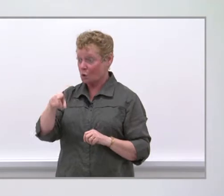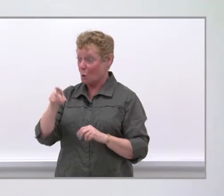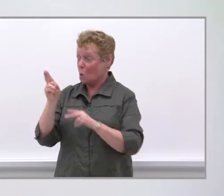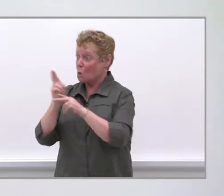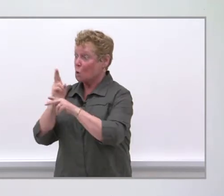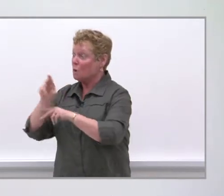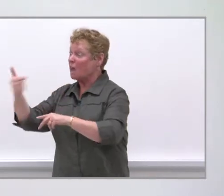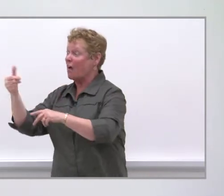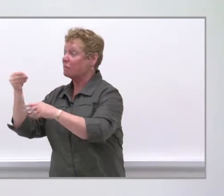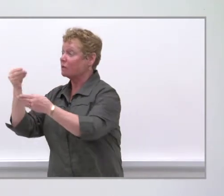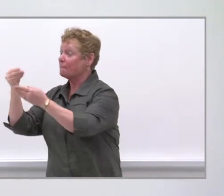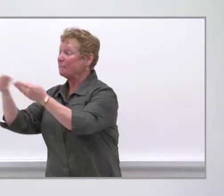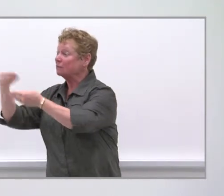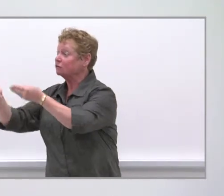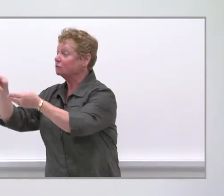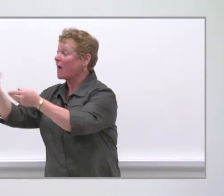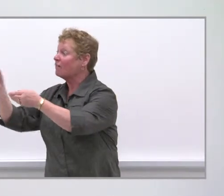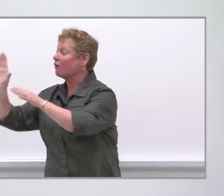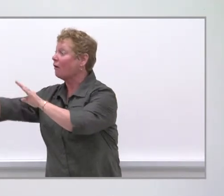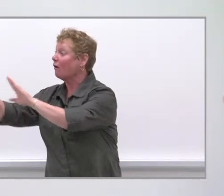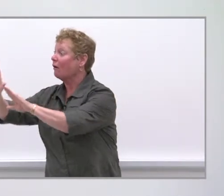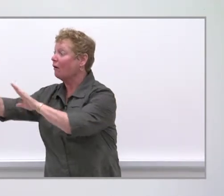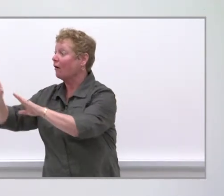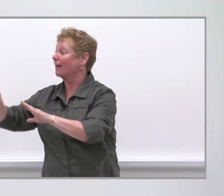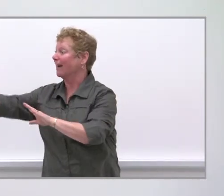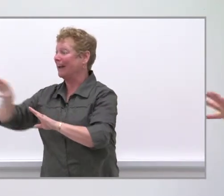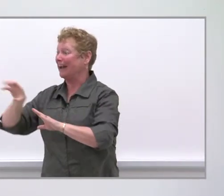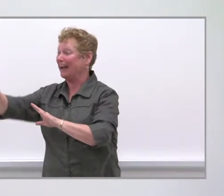money to do this work.